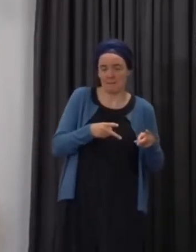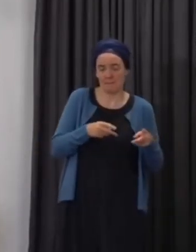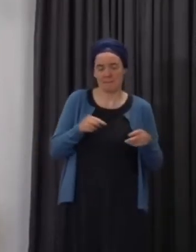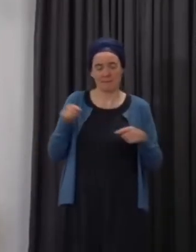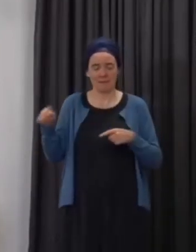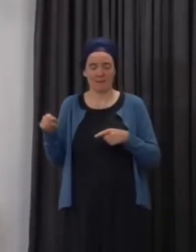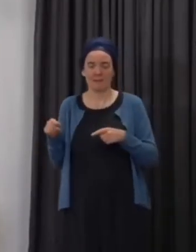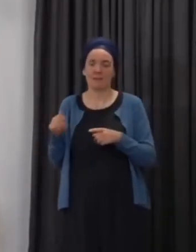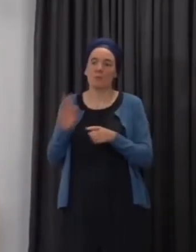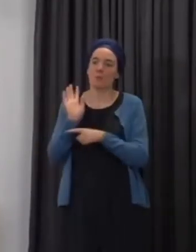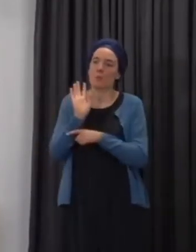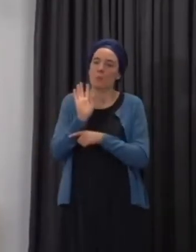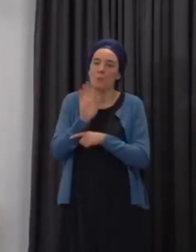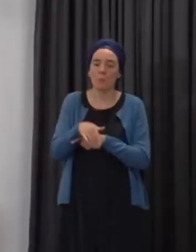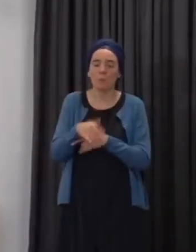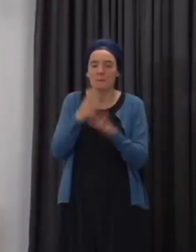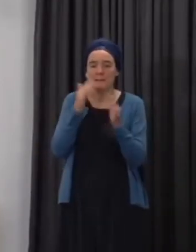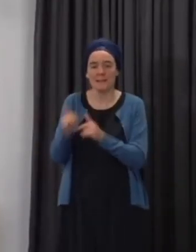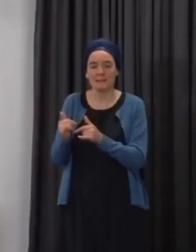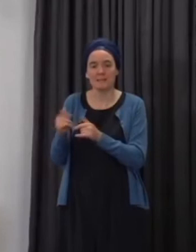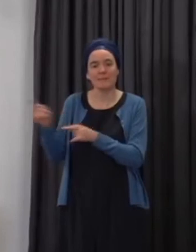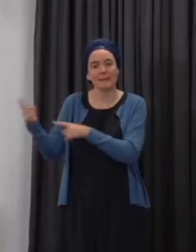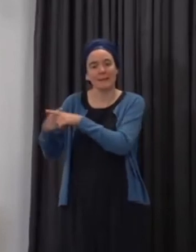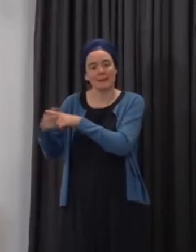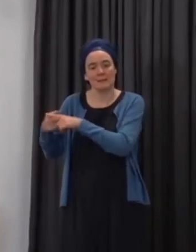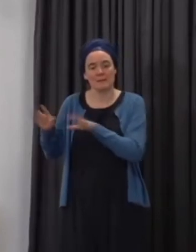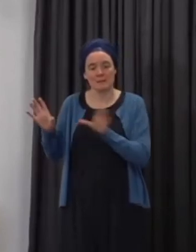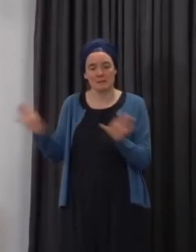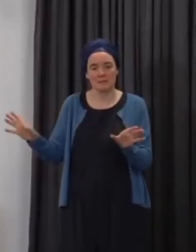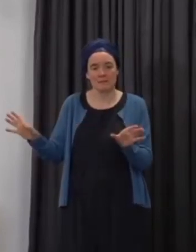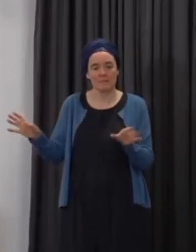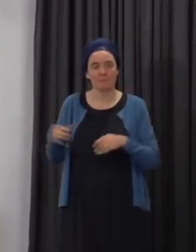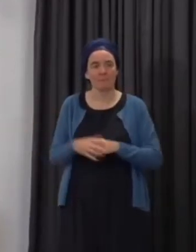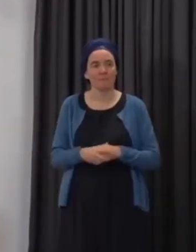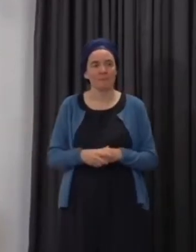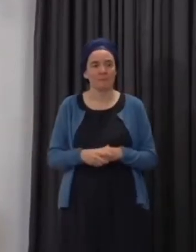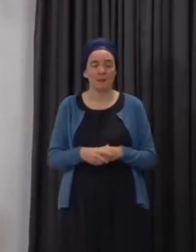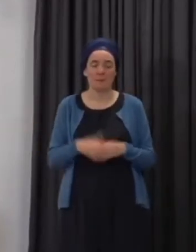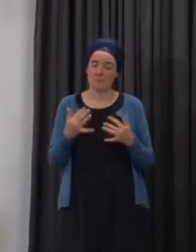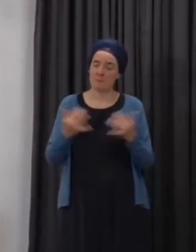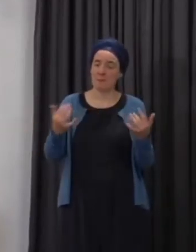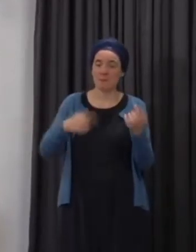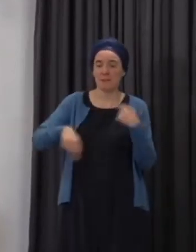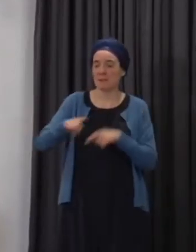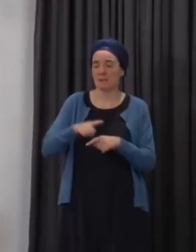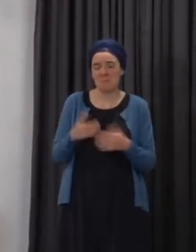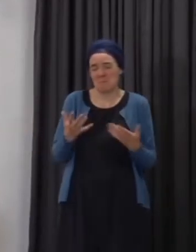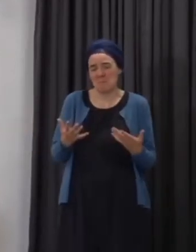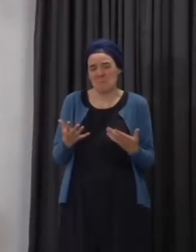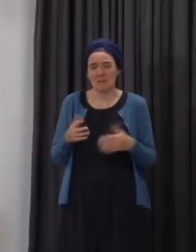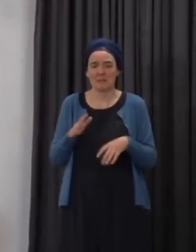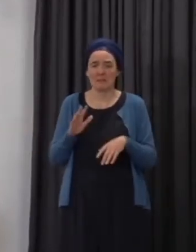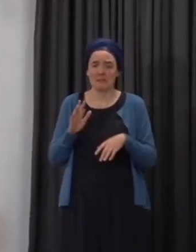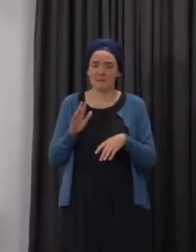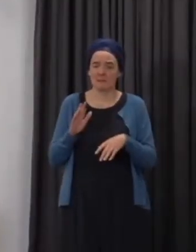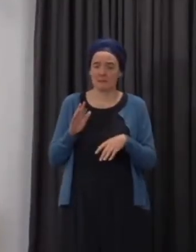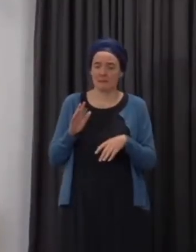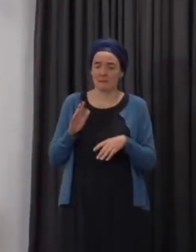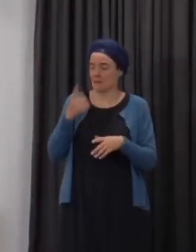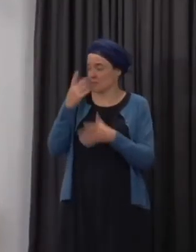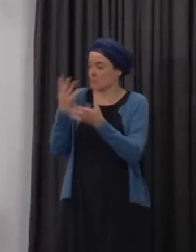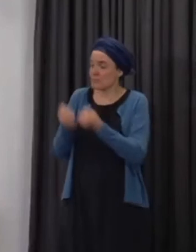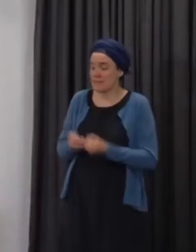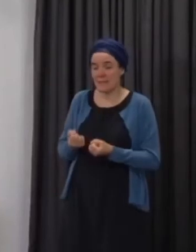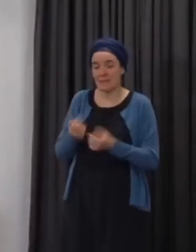tests are done. But for the public, it really shouldn't make any difference. You should get a test, be able to take it, either by someone